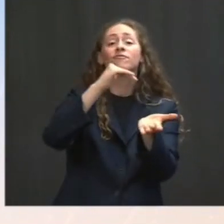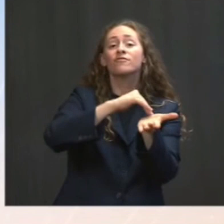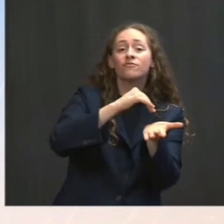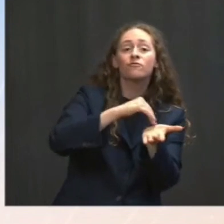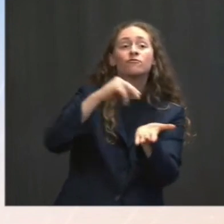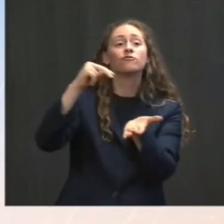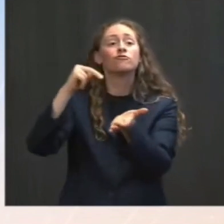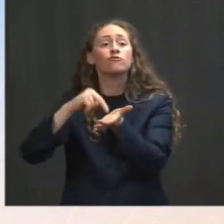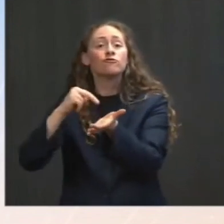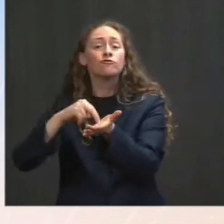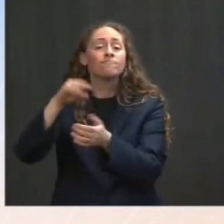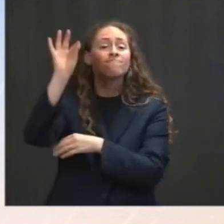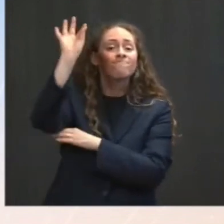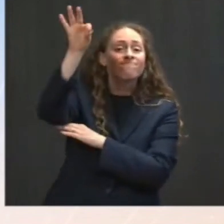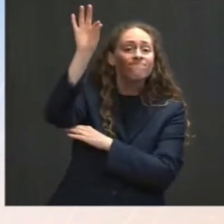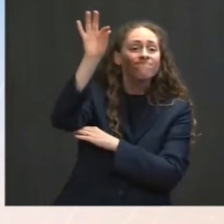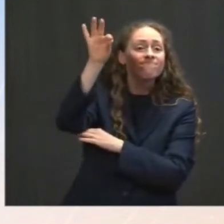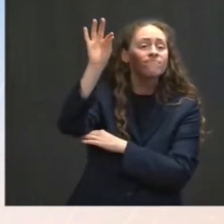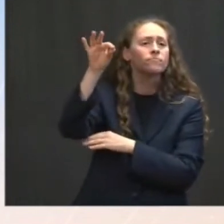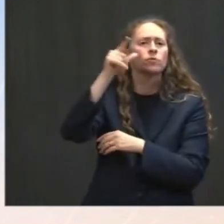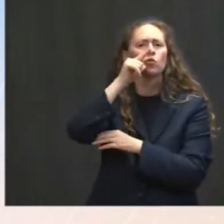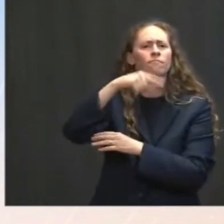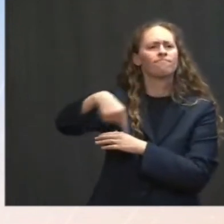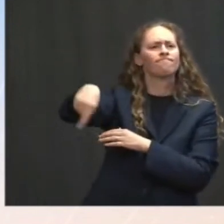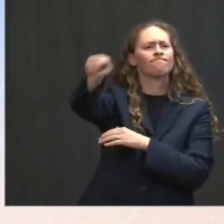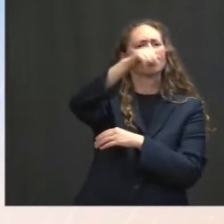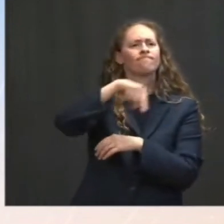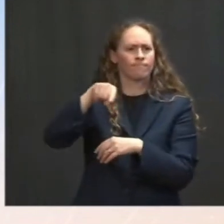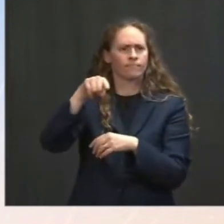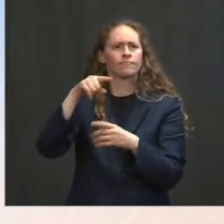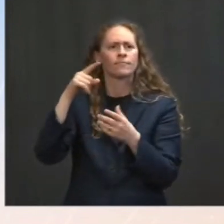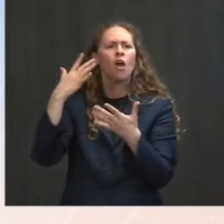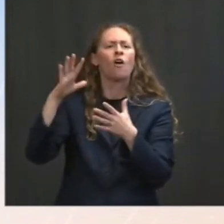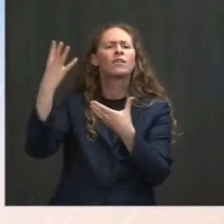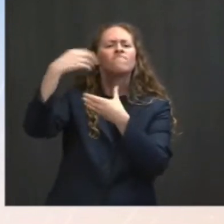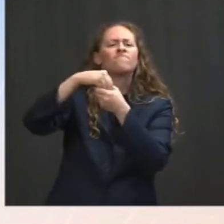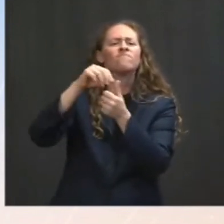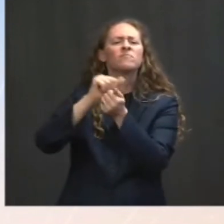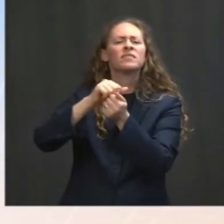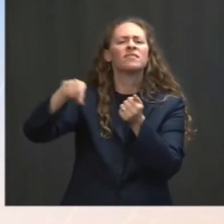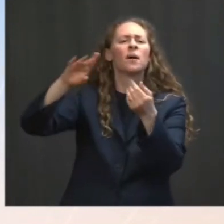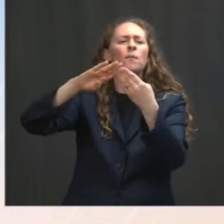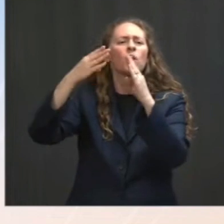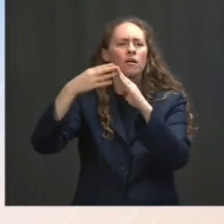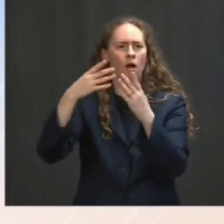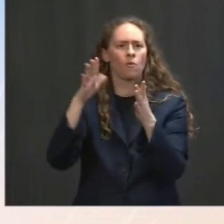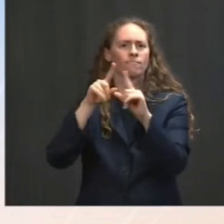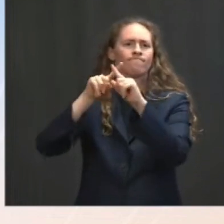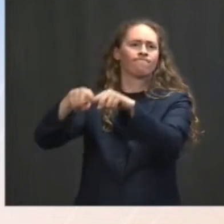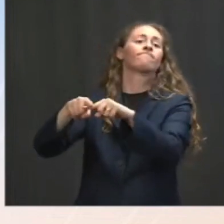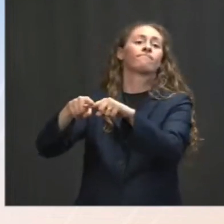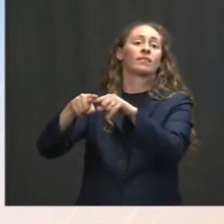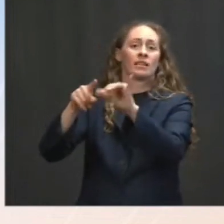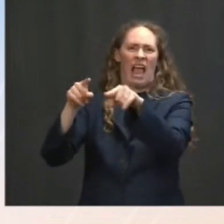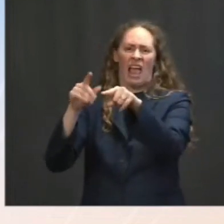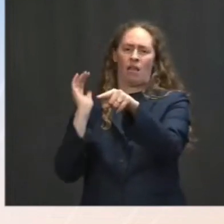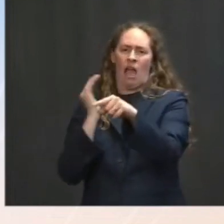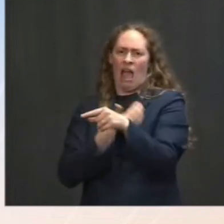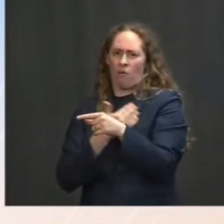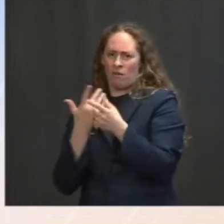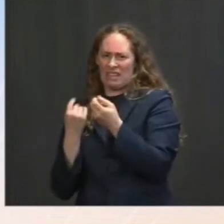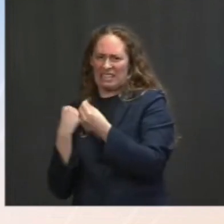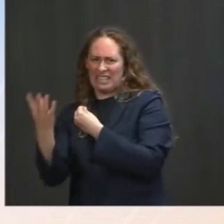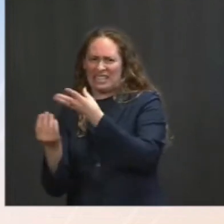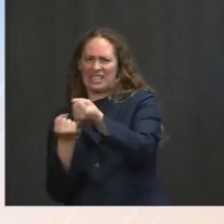clergy, people who are members of civic leaders and communities. That's where we are putting most of our resources, even as we